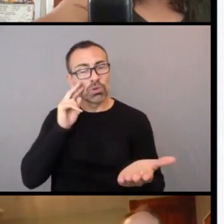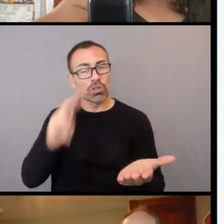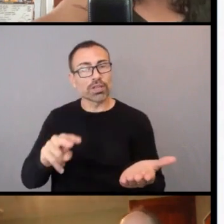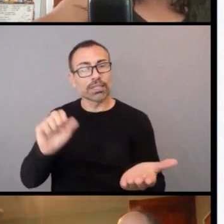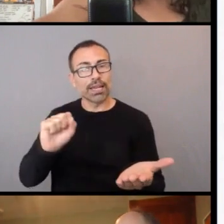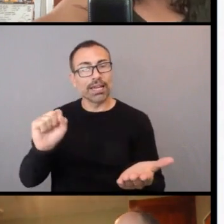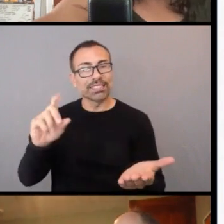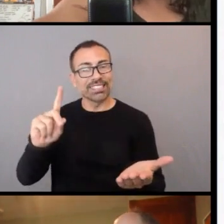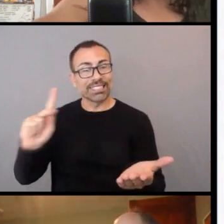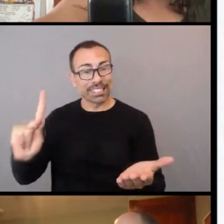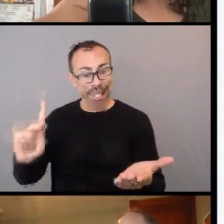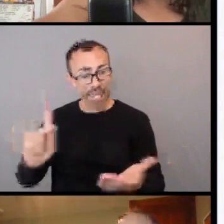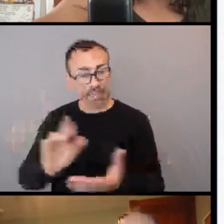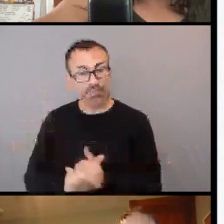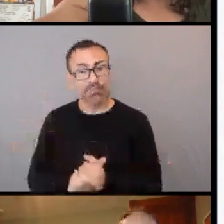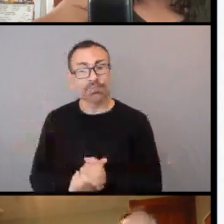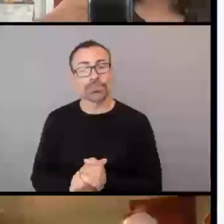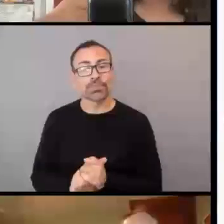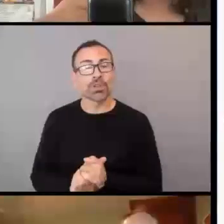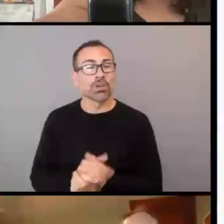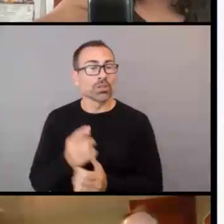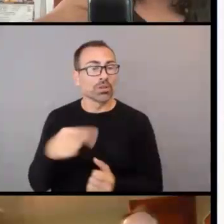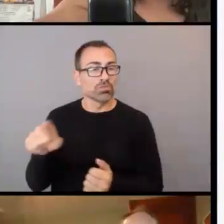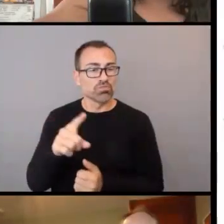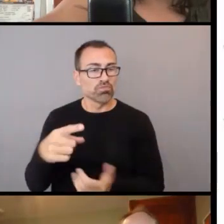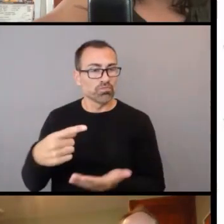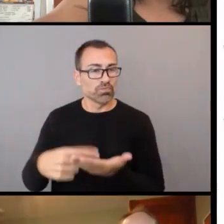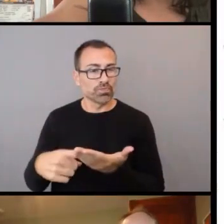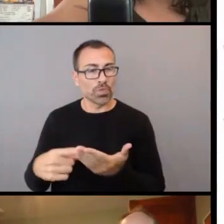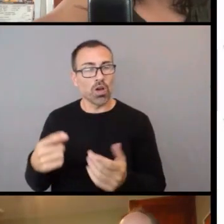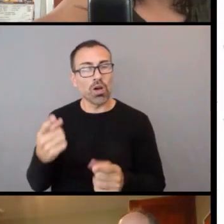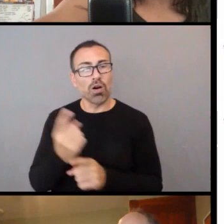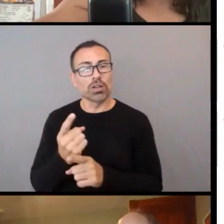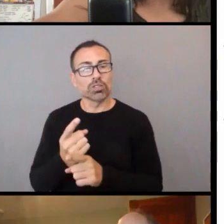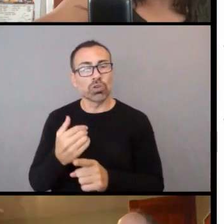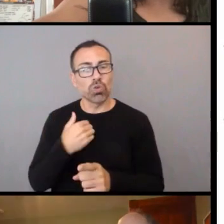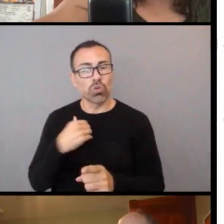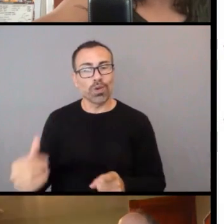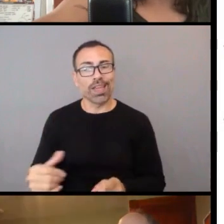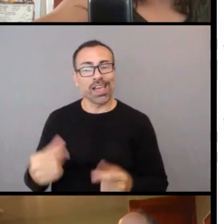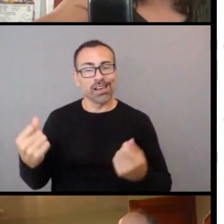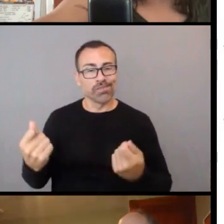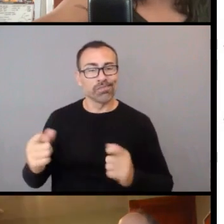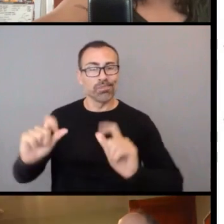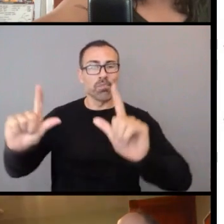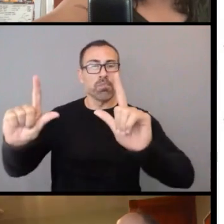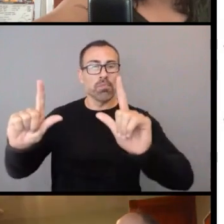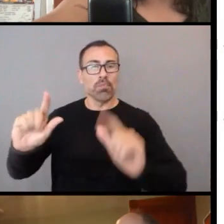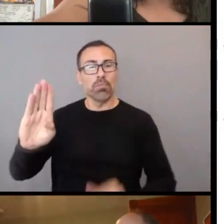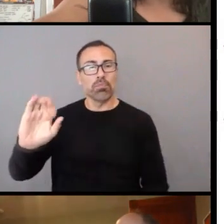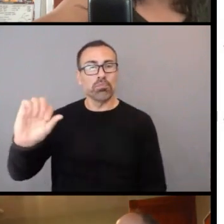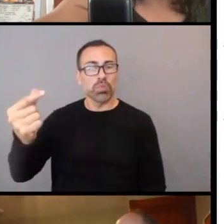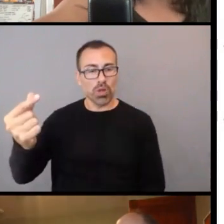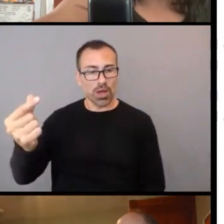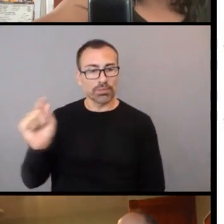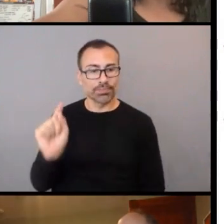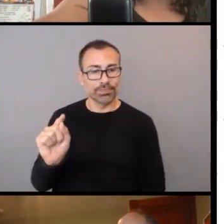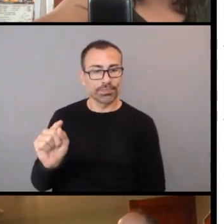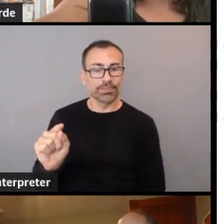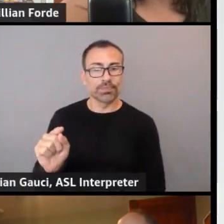SDK that we were talking about, there was also a blog post on automate